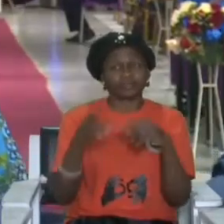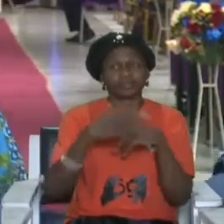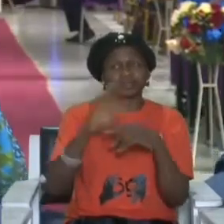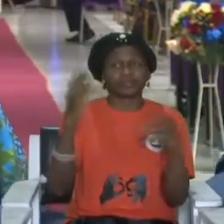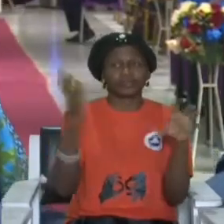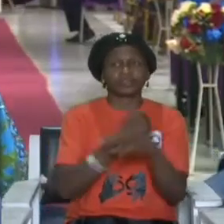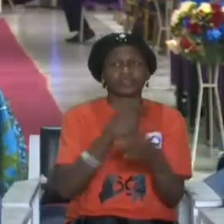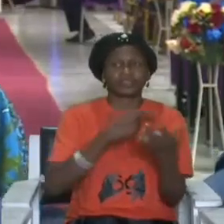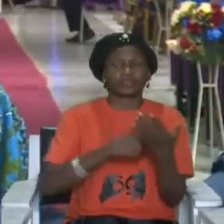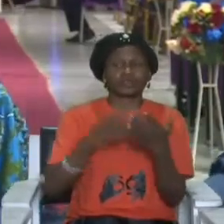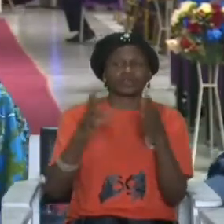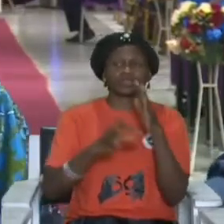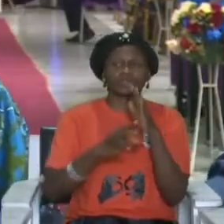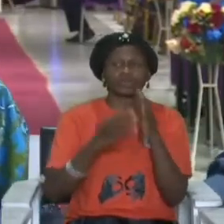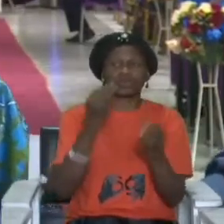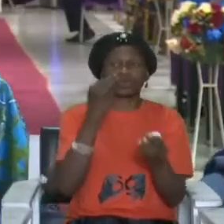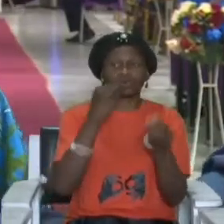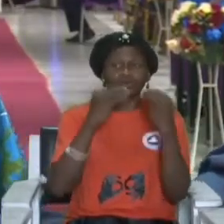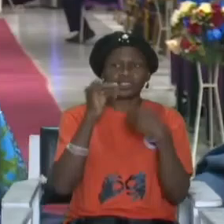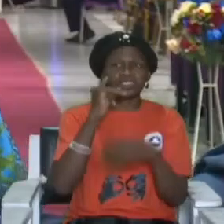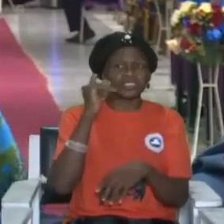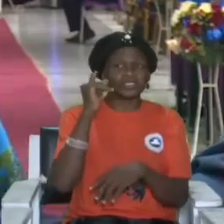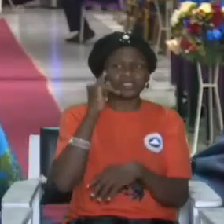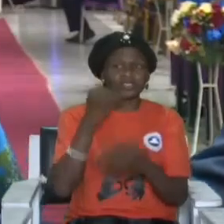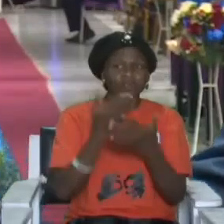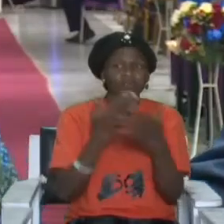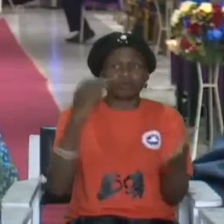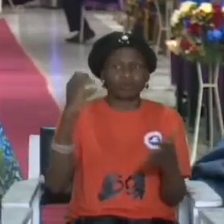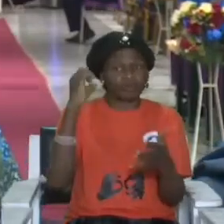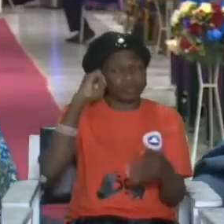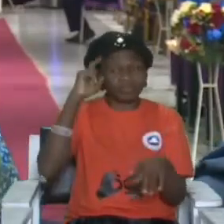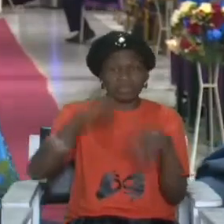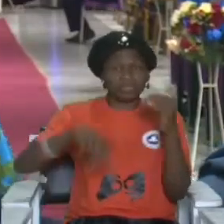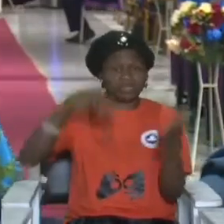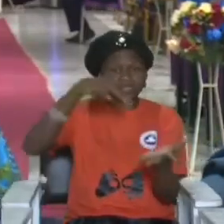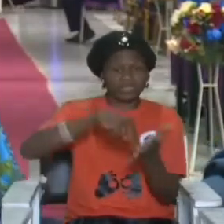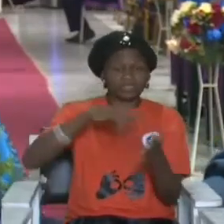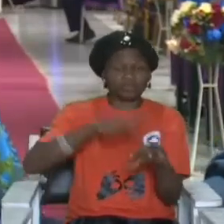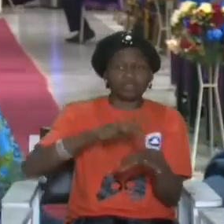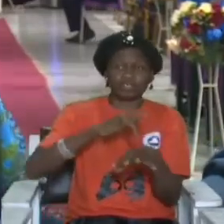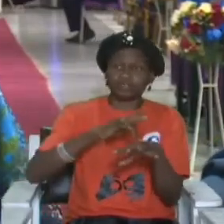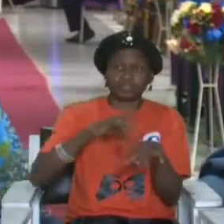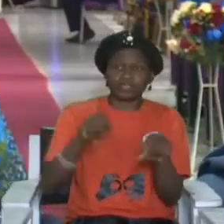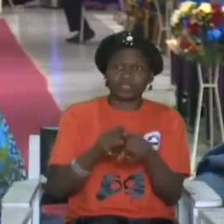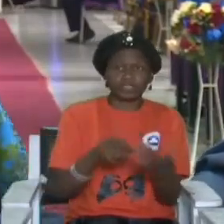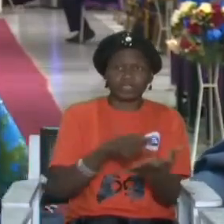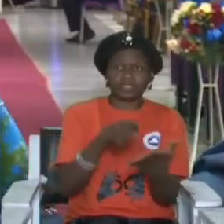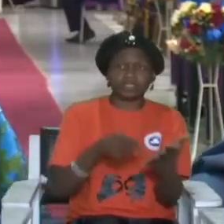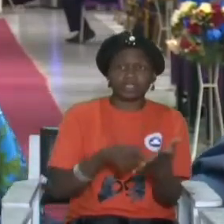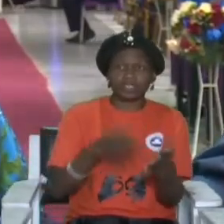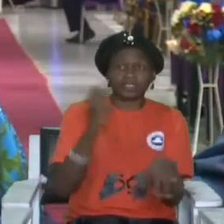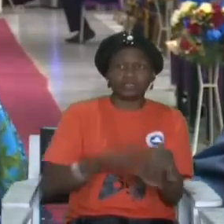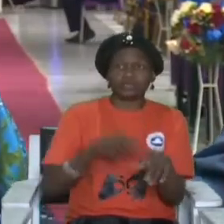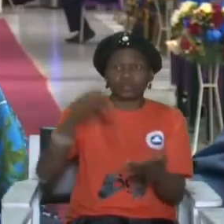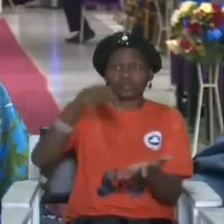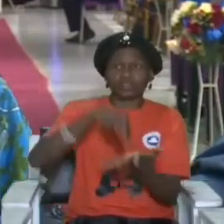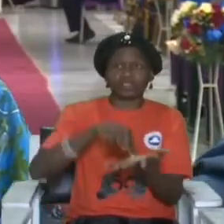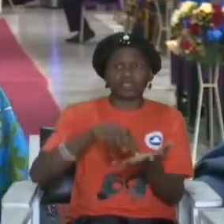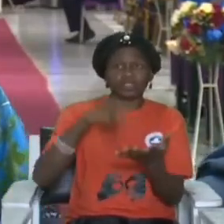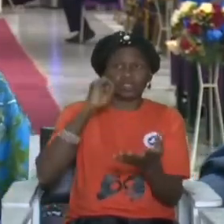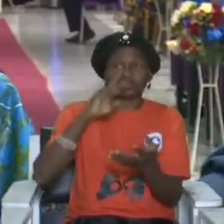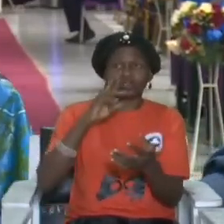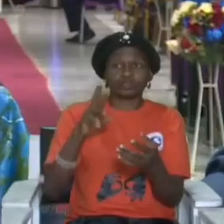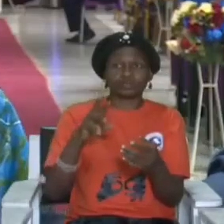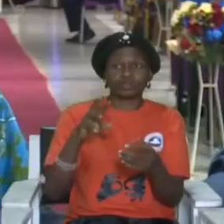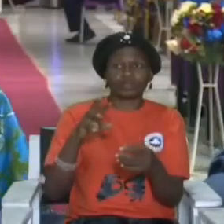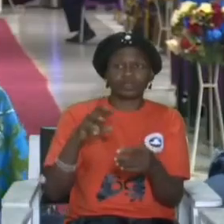taking the Holy Communion, before I couldn't stand on my feet like this. Wherever I want to stand, I will be aided